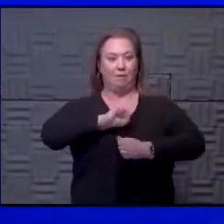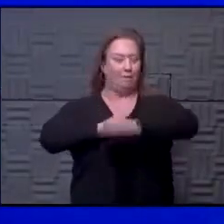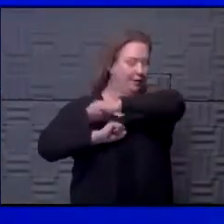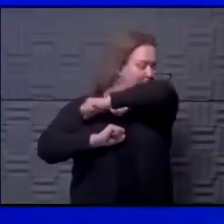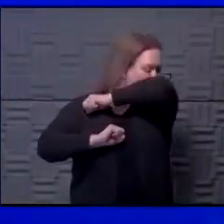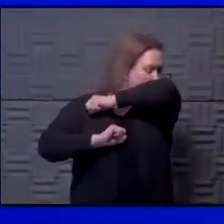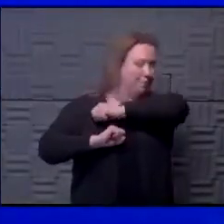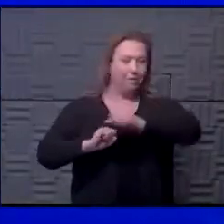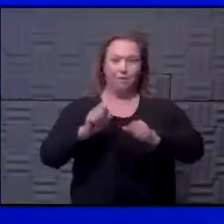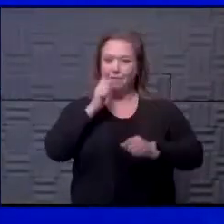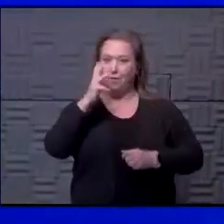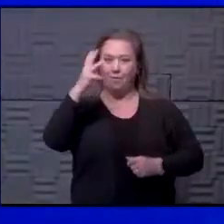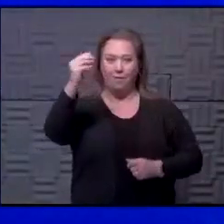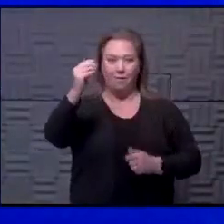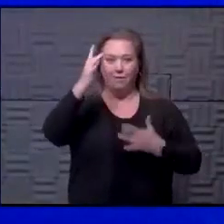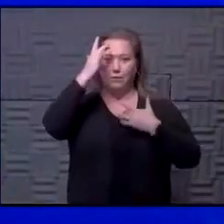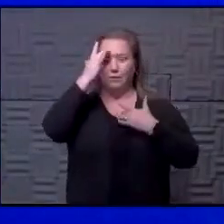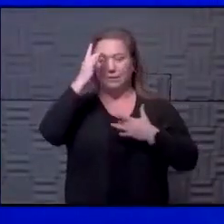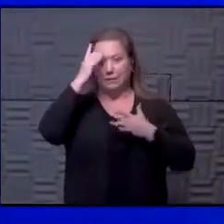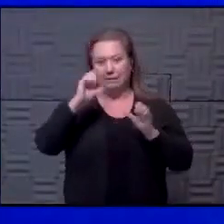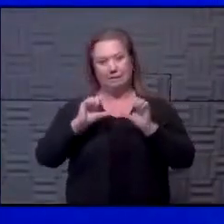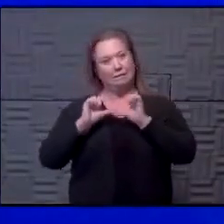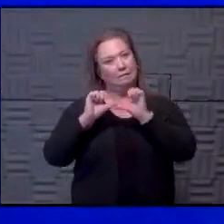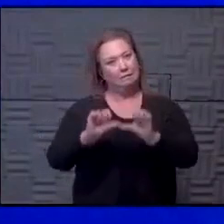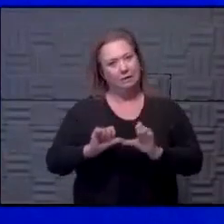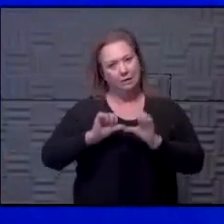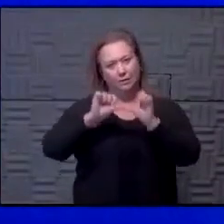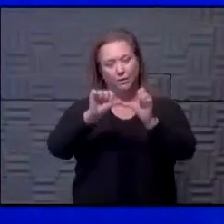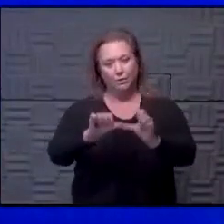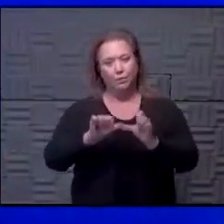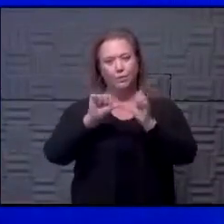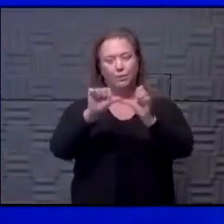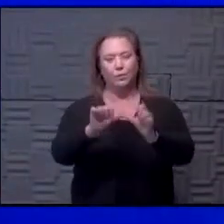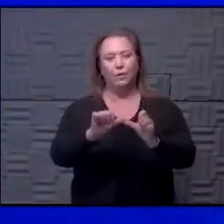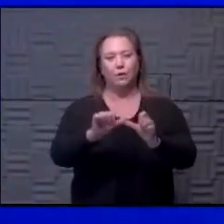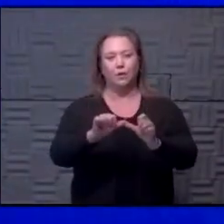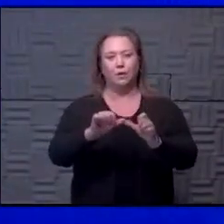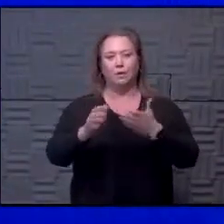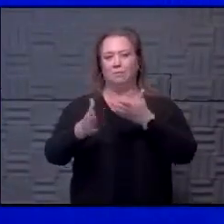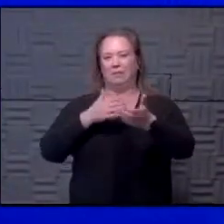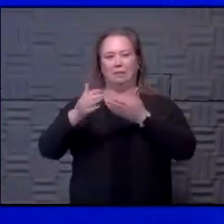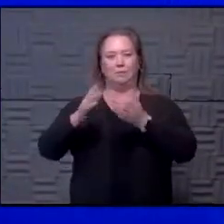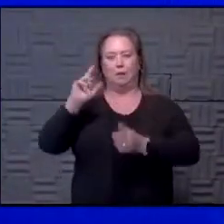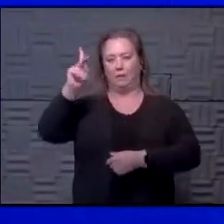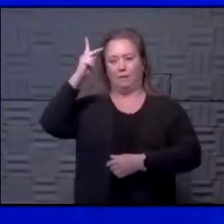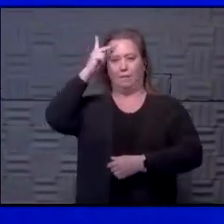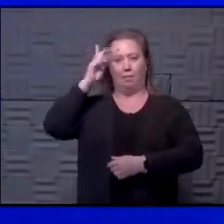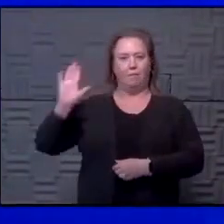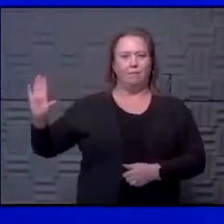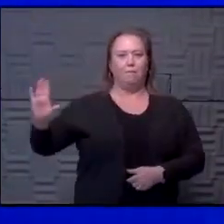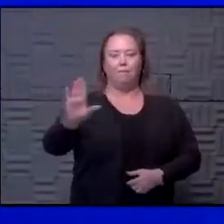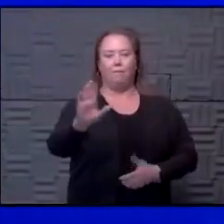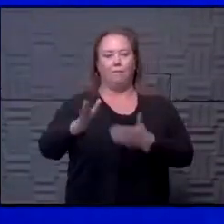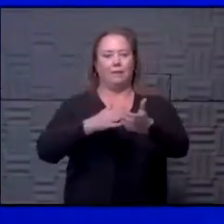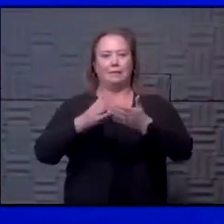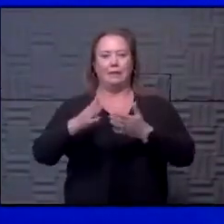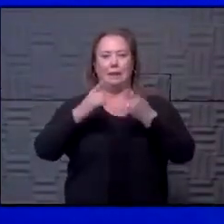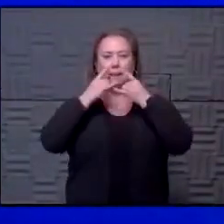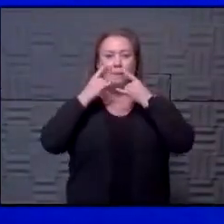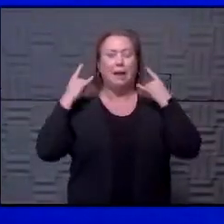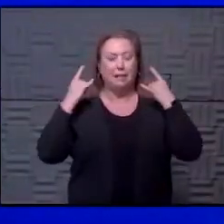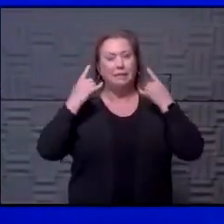elbow, and not going out if you're ill. Keep up the good work. And I don't care what the politicos say about this.